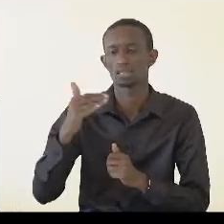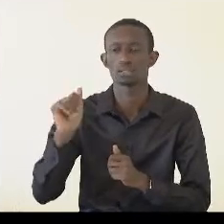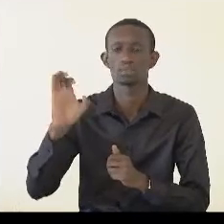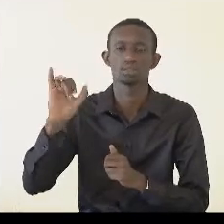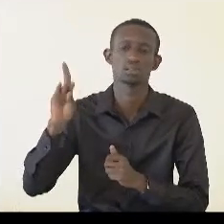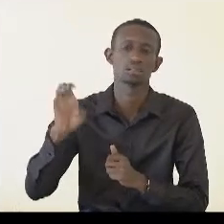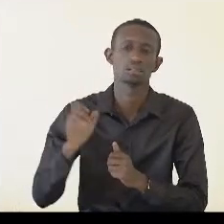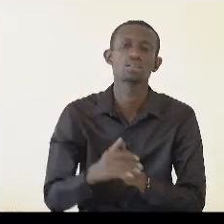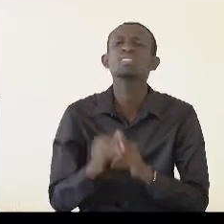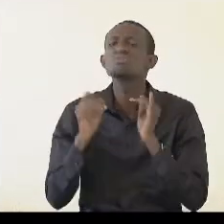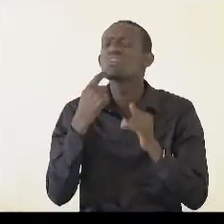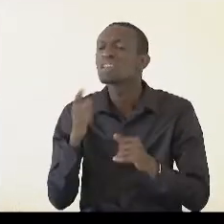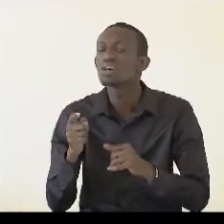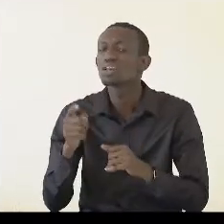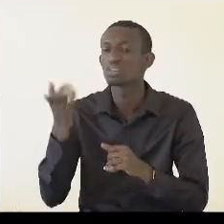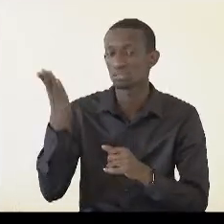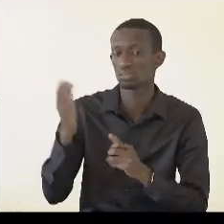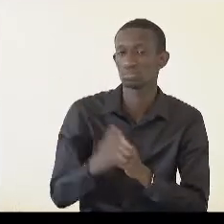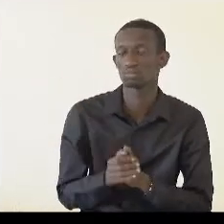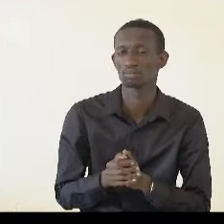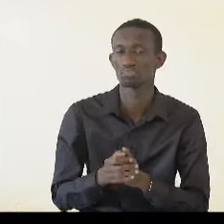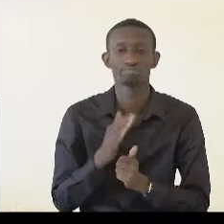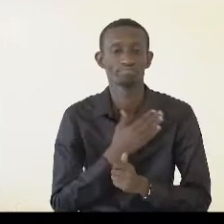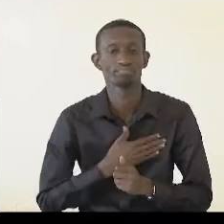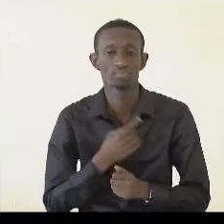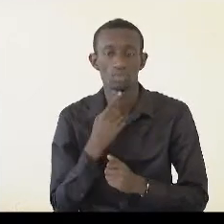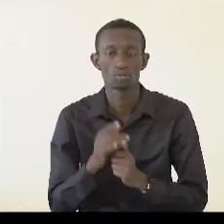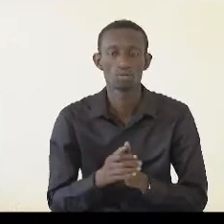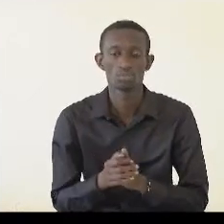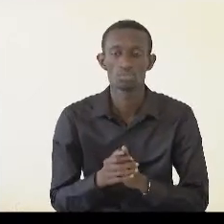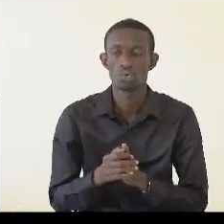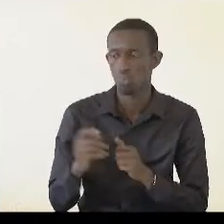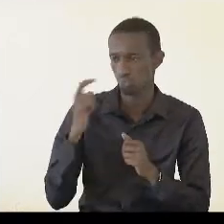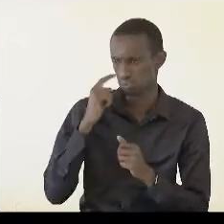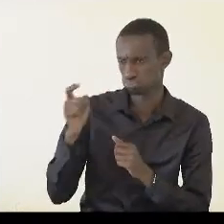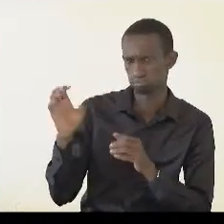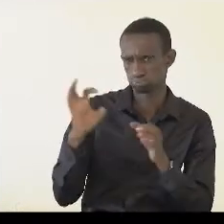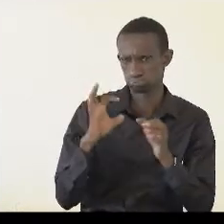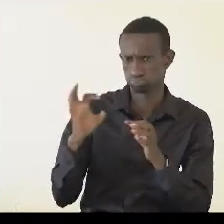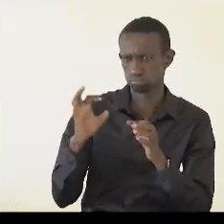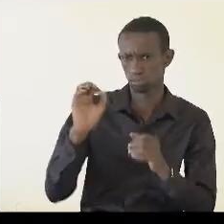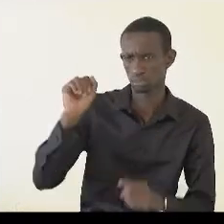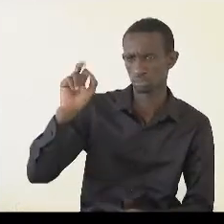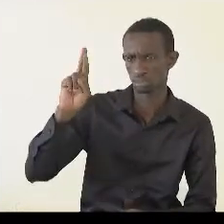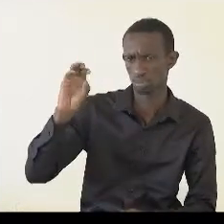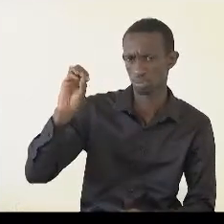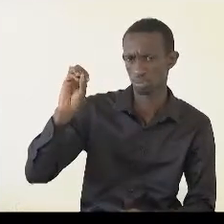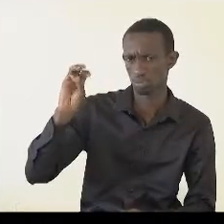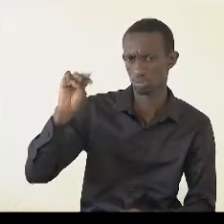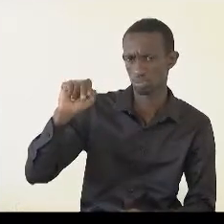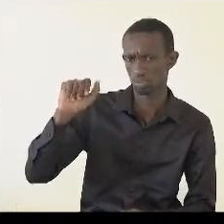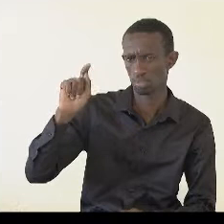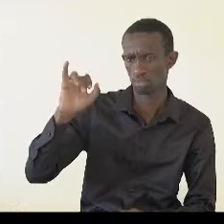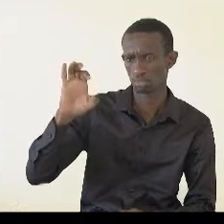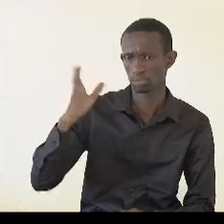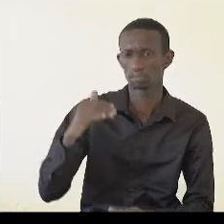talking about the carboxylic acids, please, we are referring to the aromatic ones, the one that contains the benzene ring.